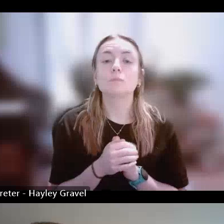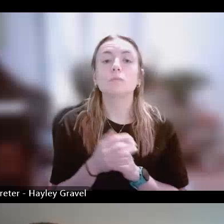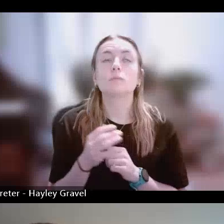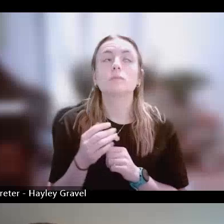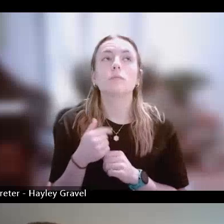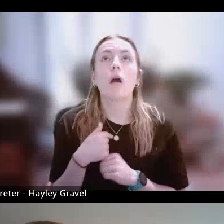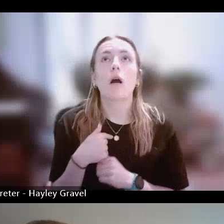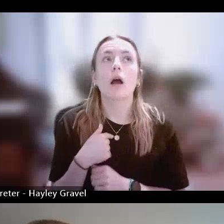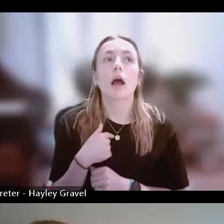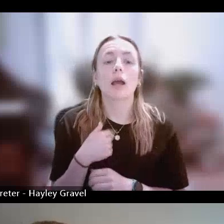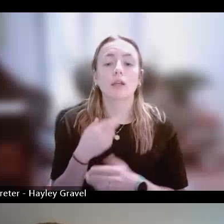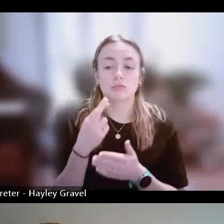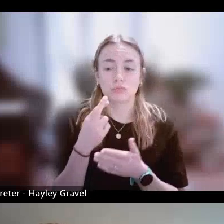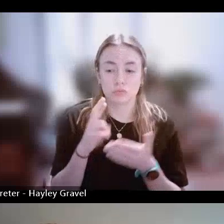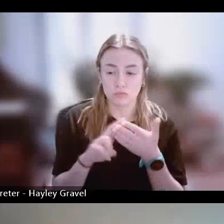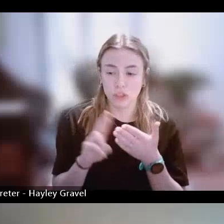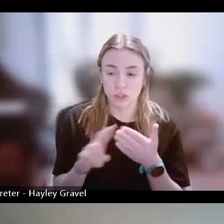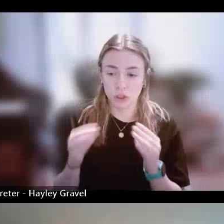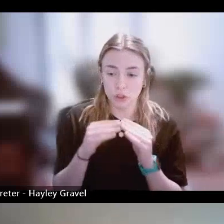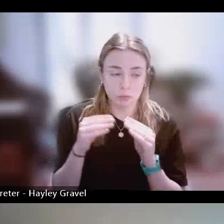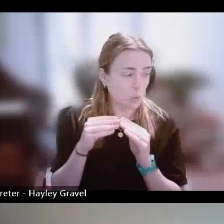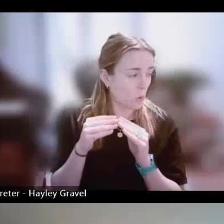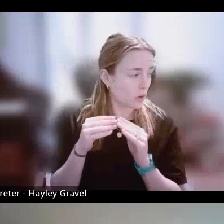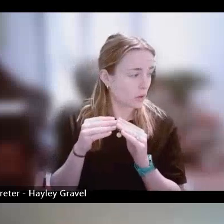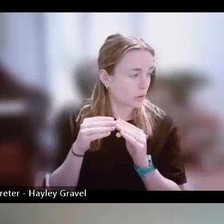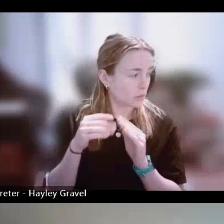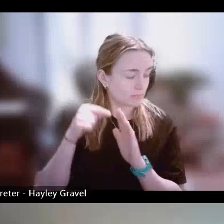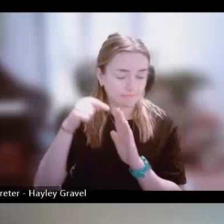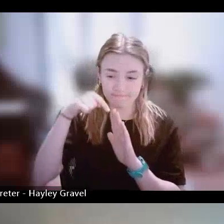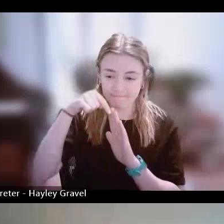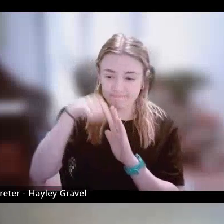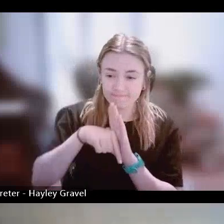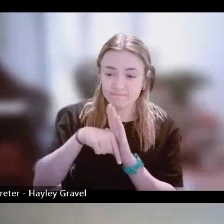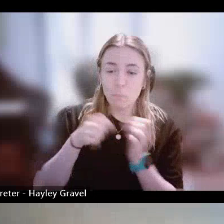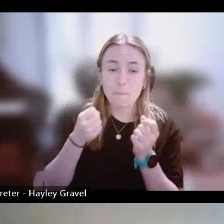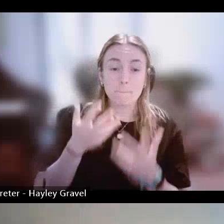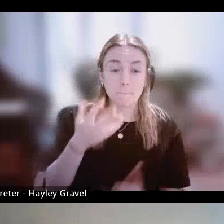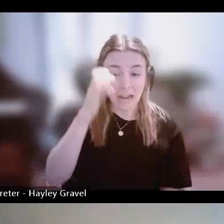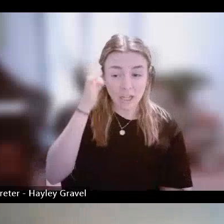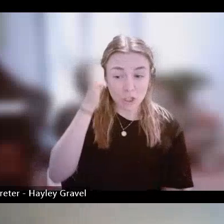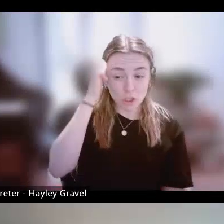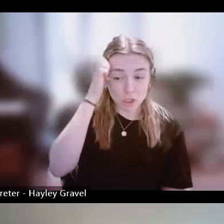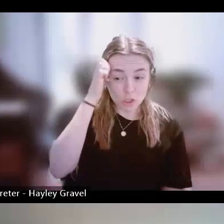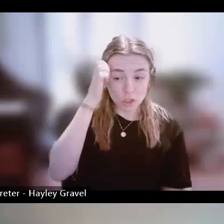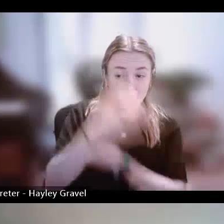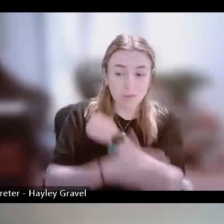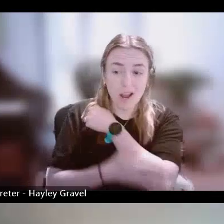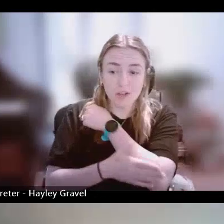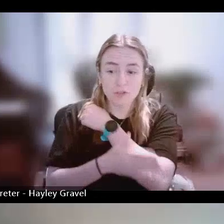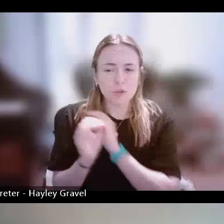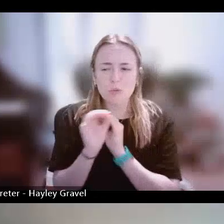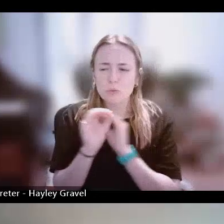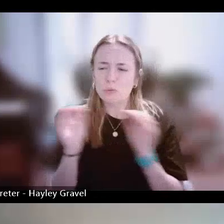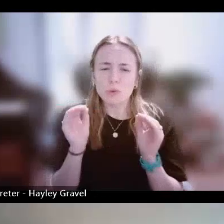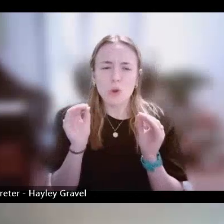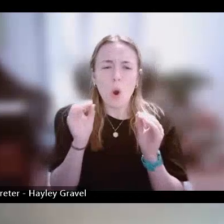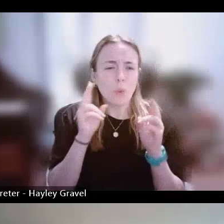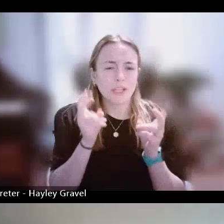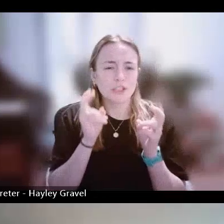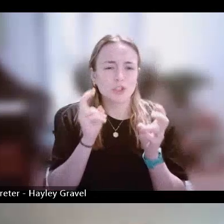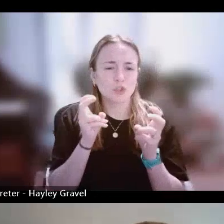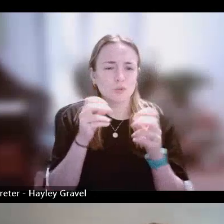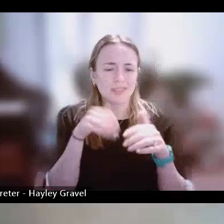into my research, I found that a lot of European countries have almost no issues gaining or giving equitable access to any